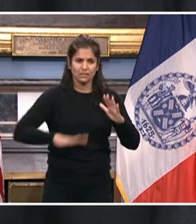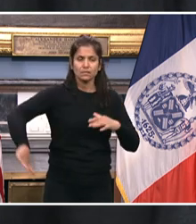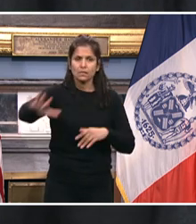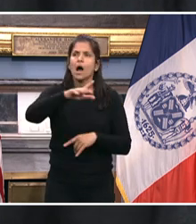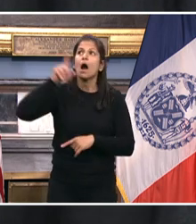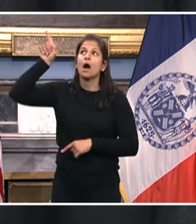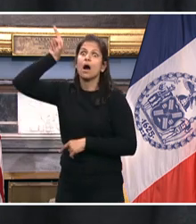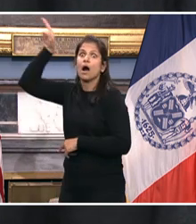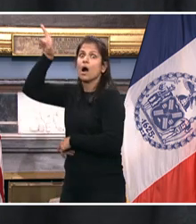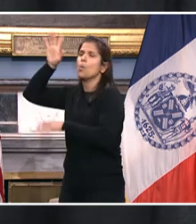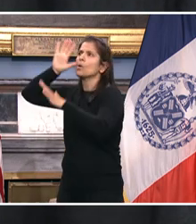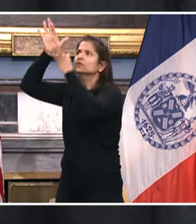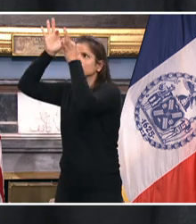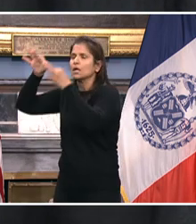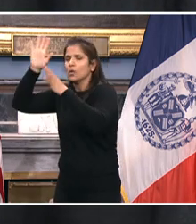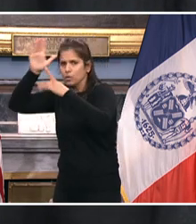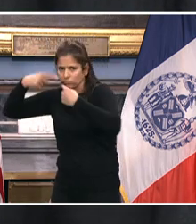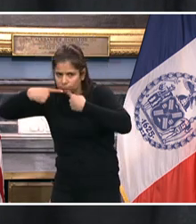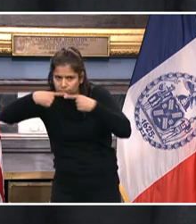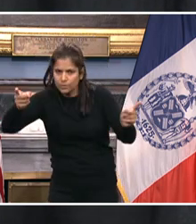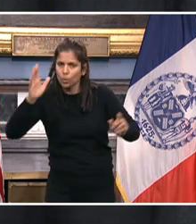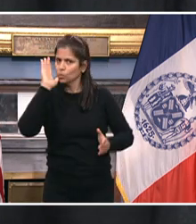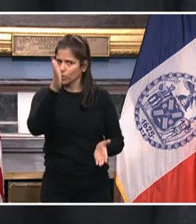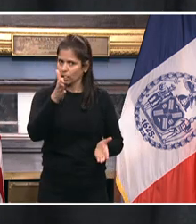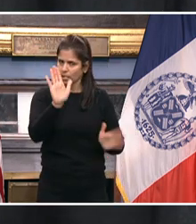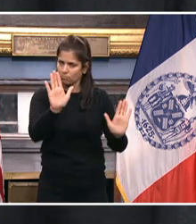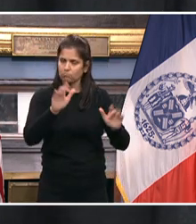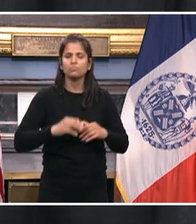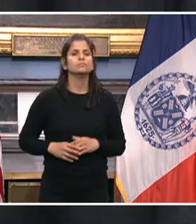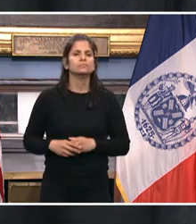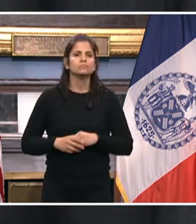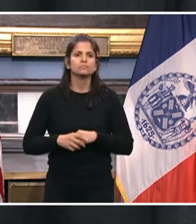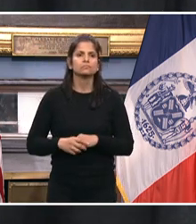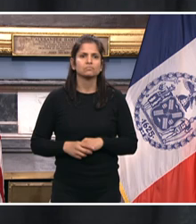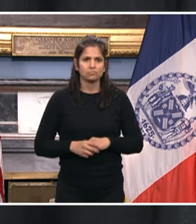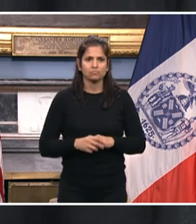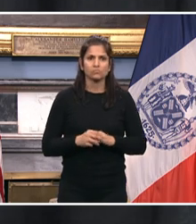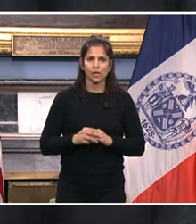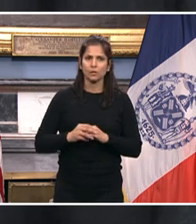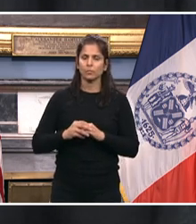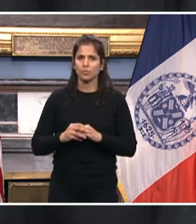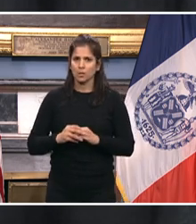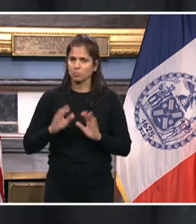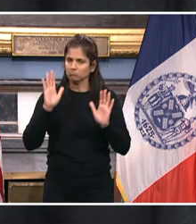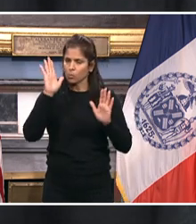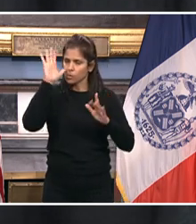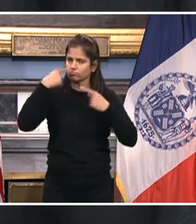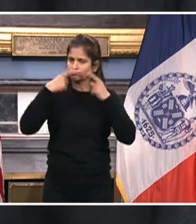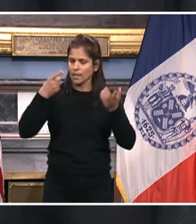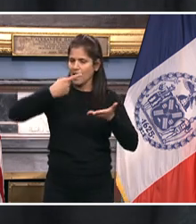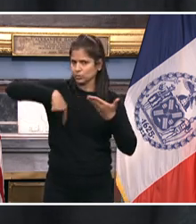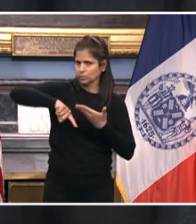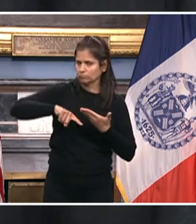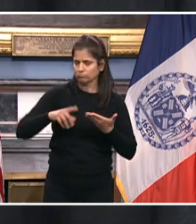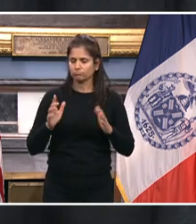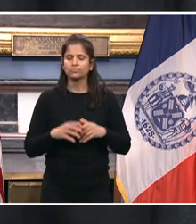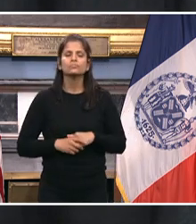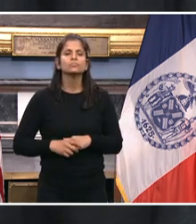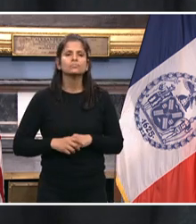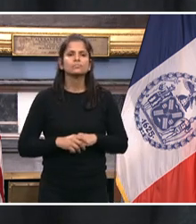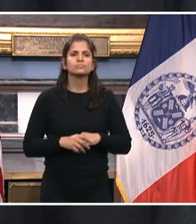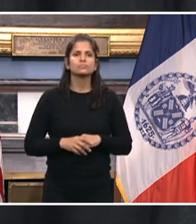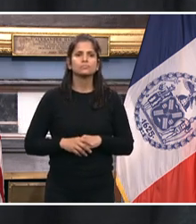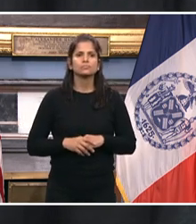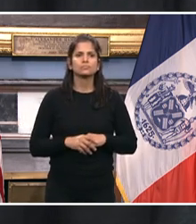to move on to other topics. The most funeral homes are still operating, and they're operating the way they have. Okay, last call. If there's